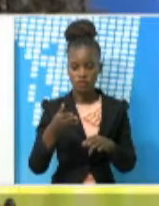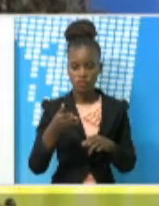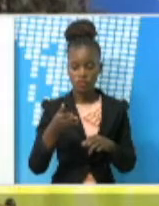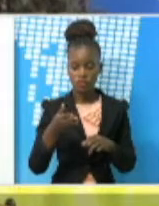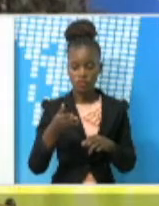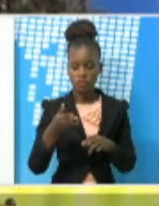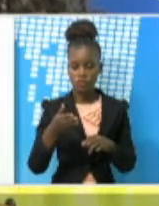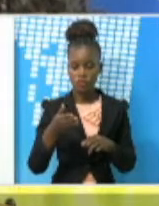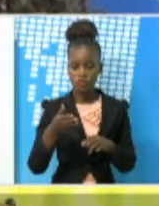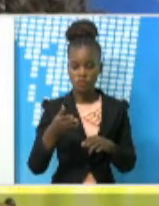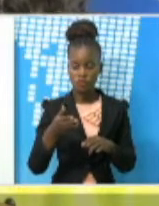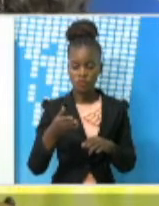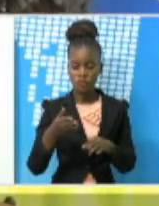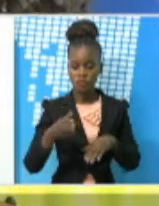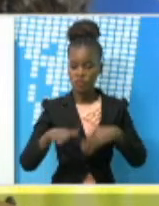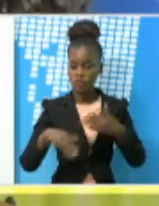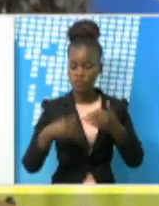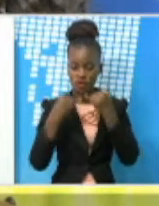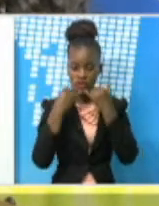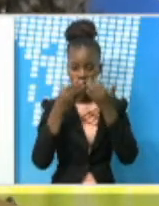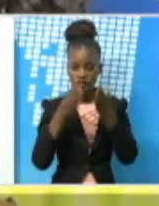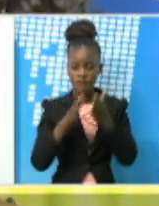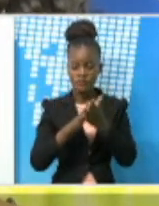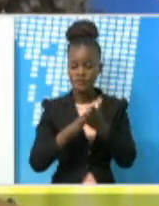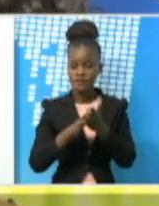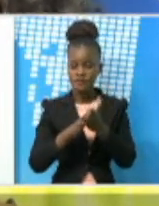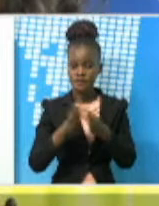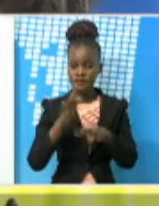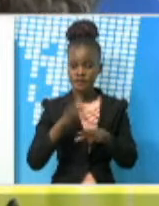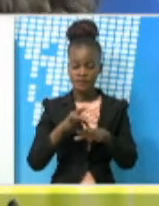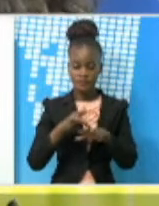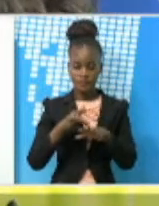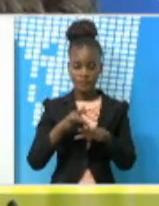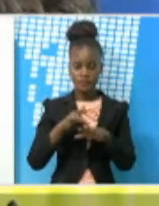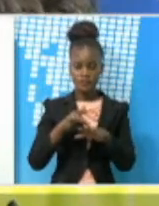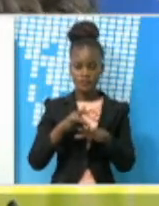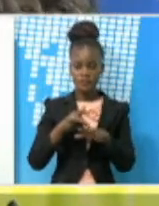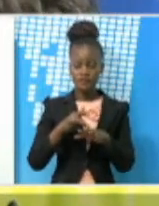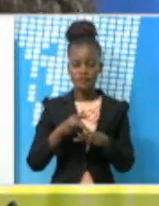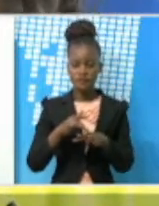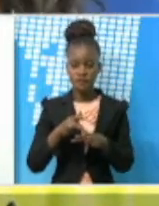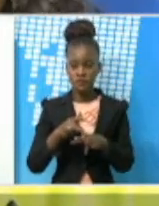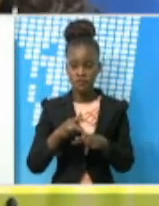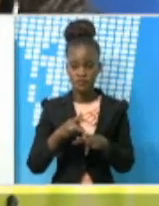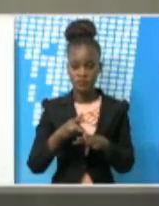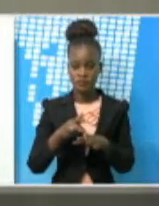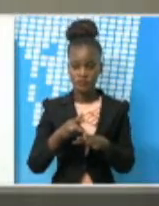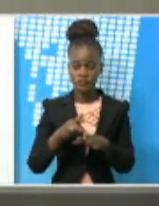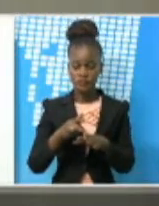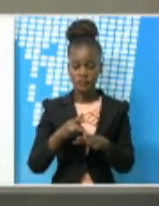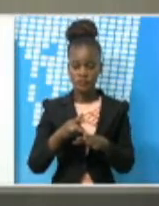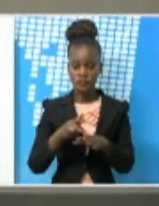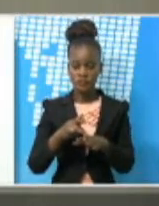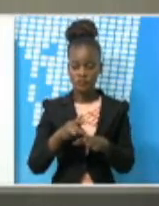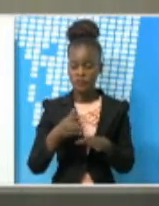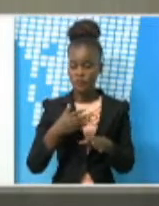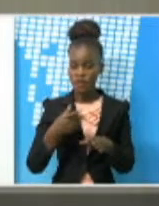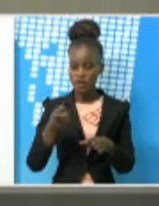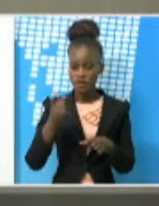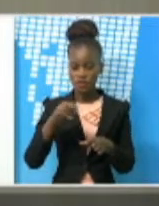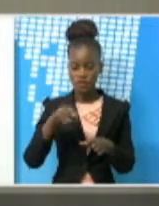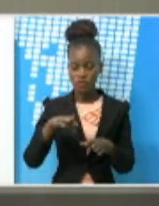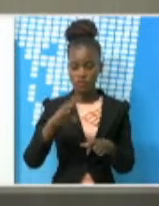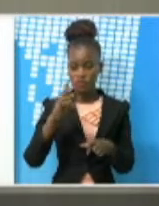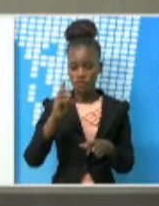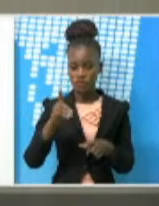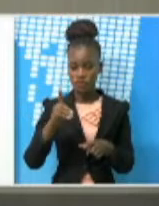we comply with the Companies Act or all the acts that are relevant to that aspect. We have our UDC Act